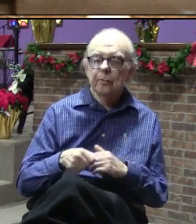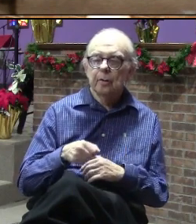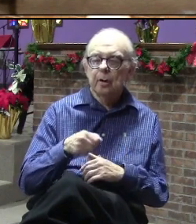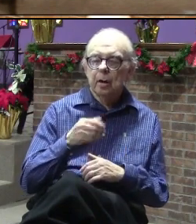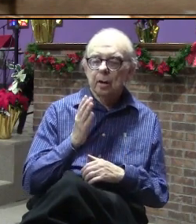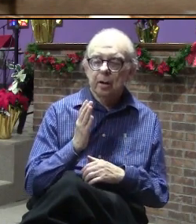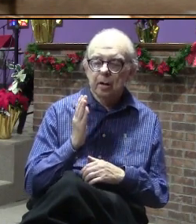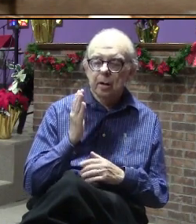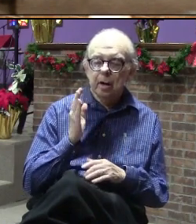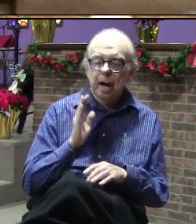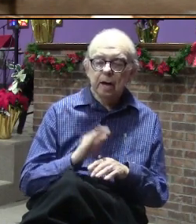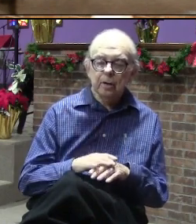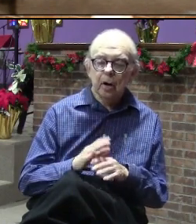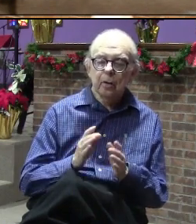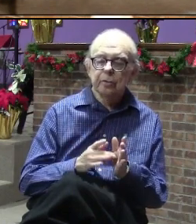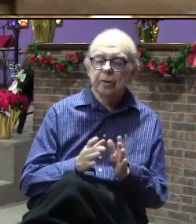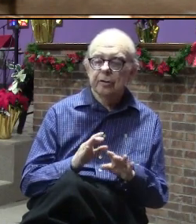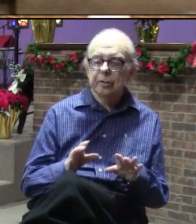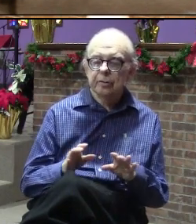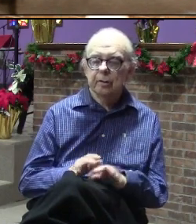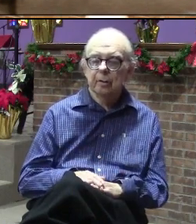had called him to do.